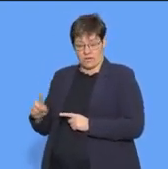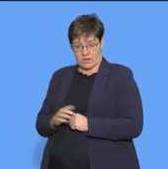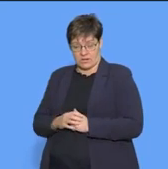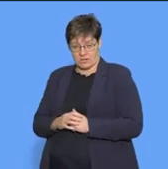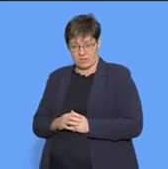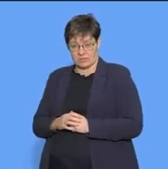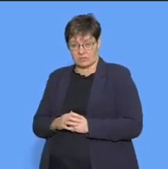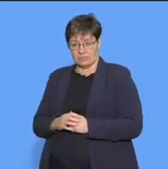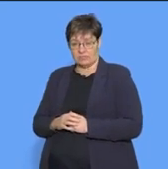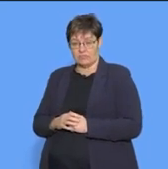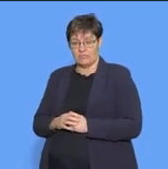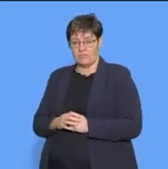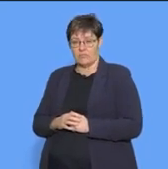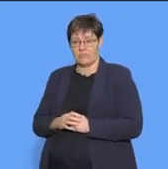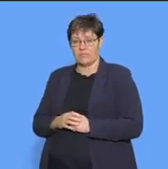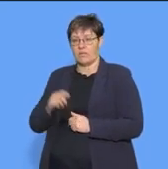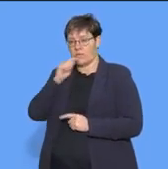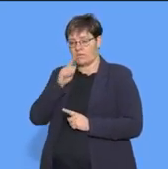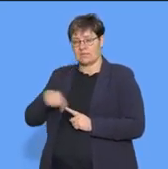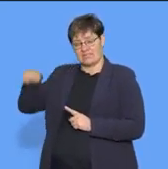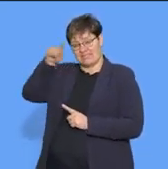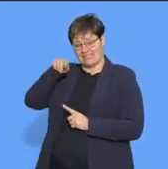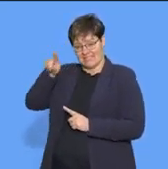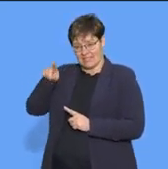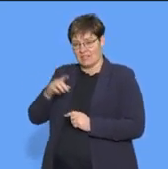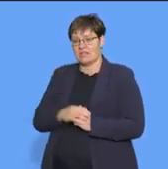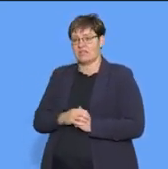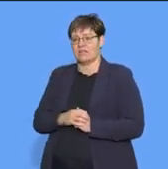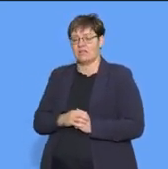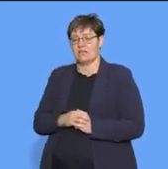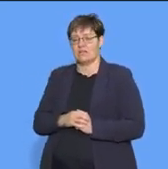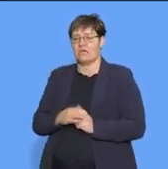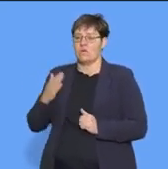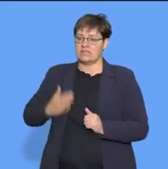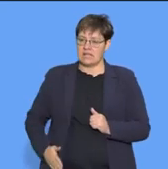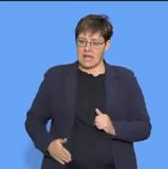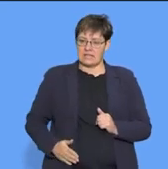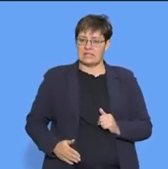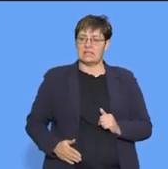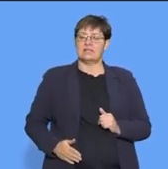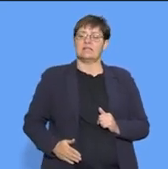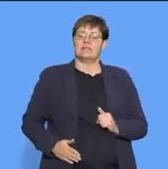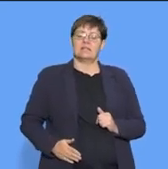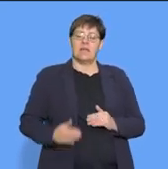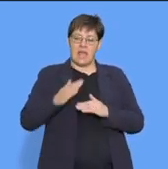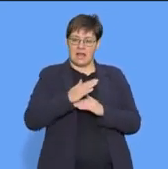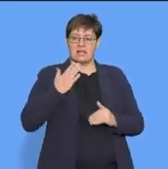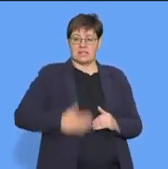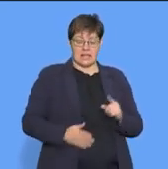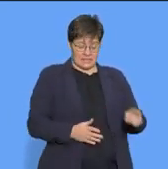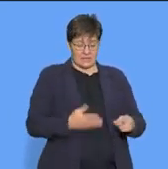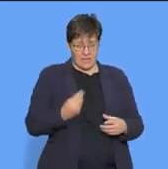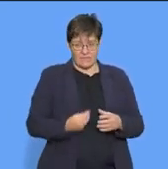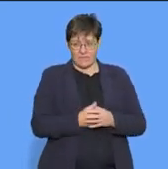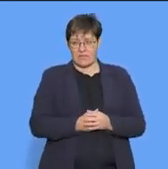was 41,41, and we can use that. So there's our V pattern, our side, our angle and our